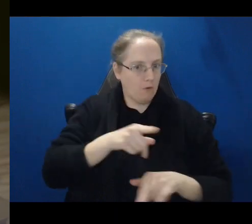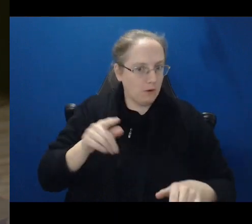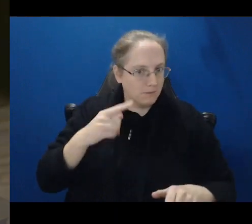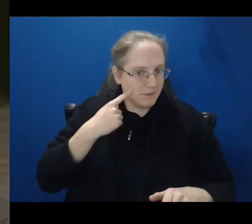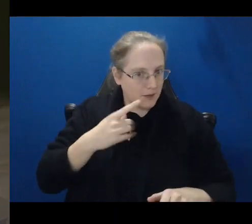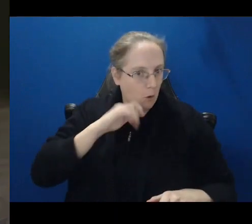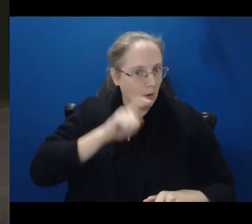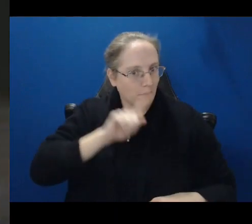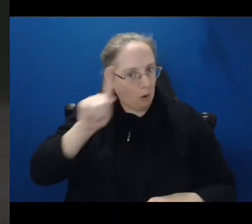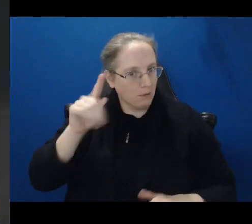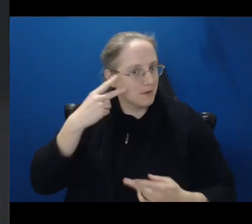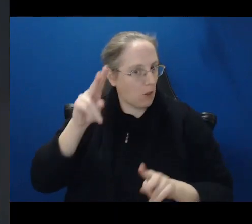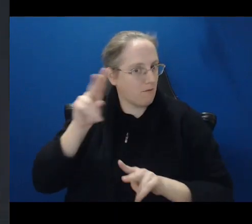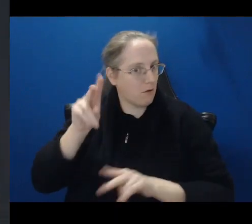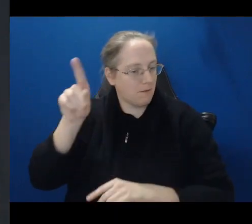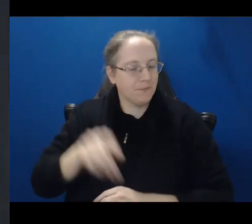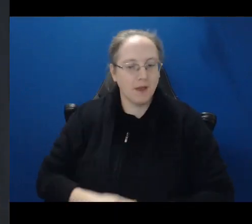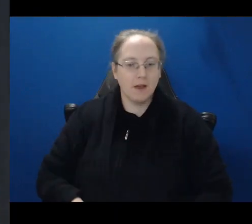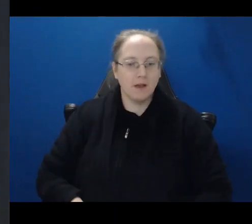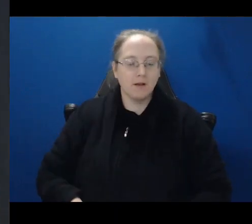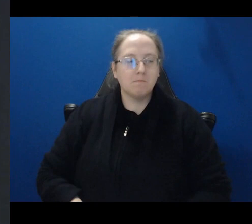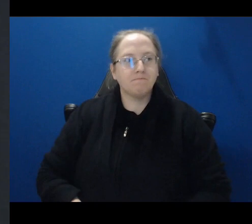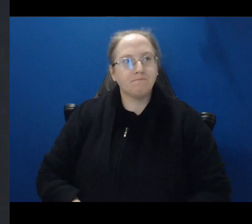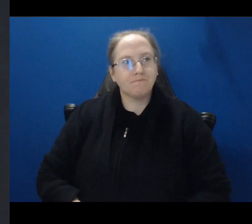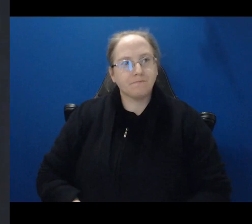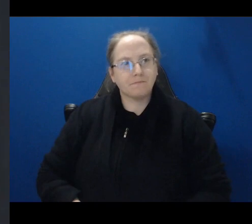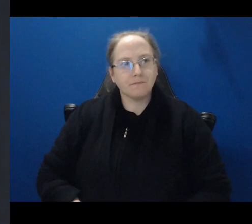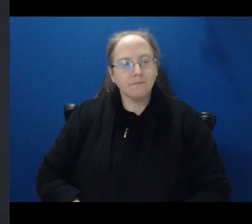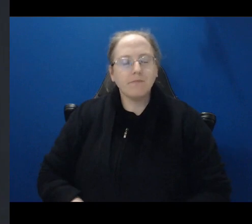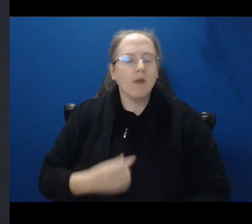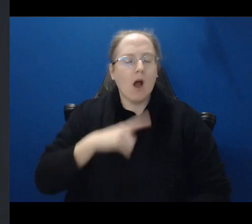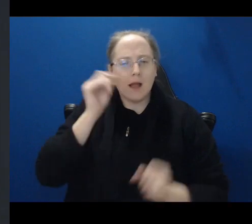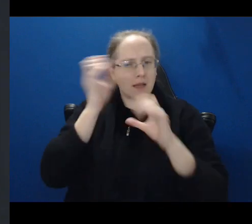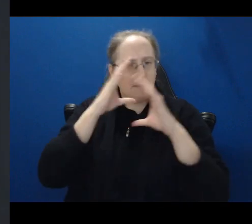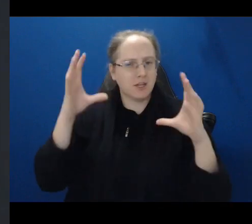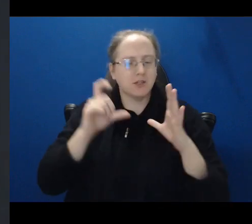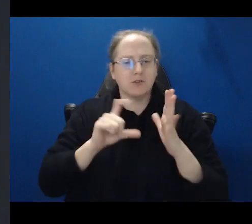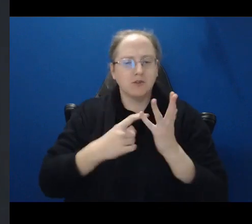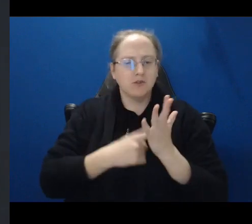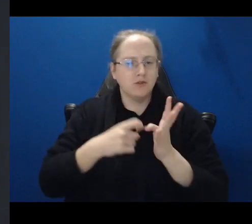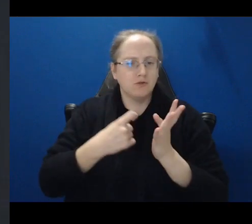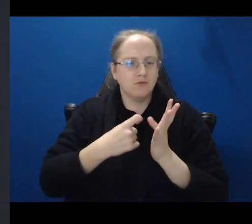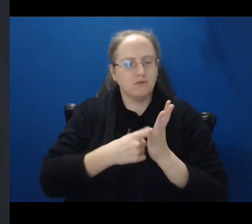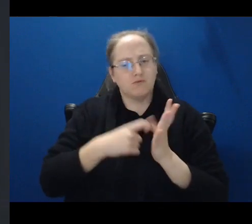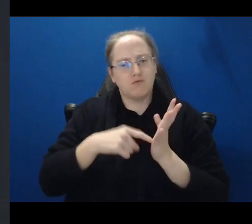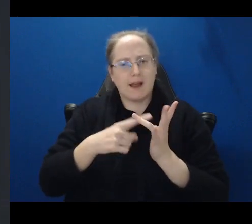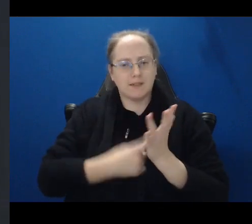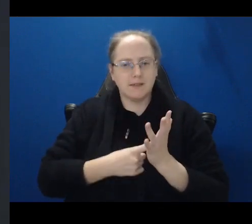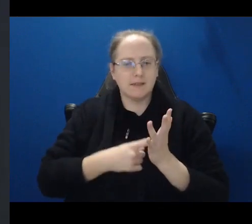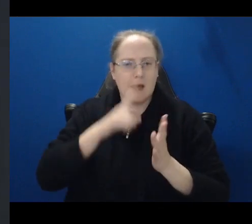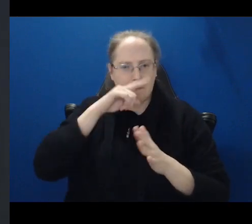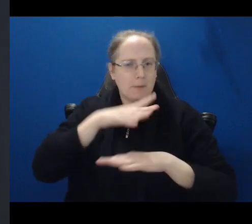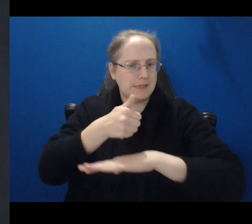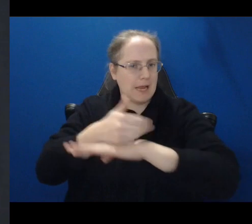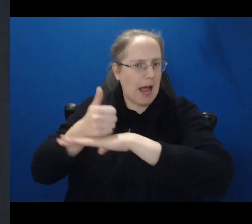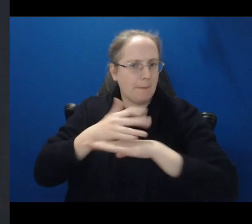seeing, I can almost imagine, as the curators and installers have put the work together, those decisions